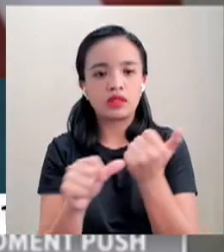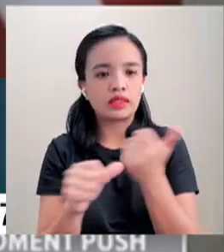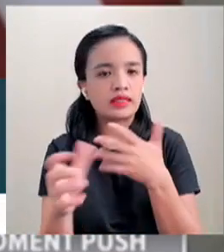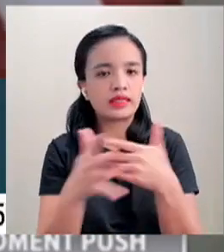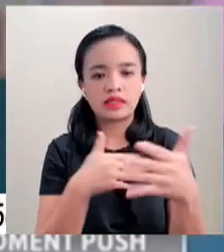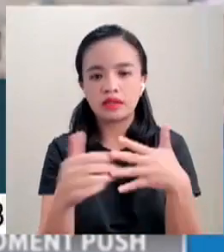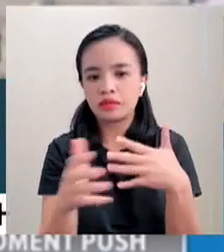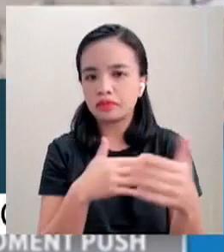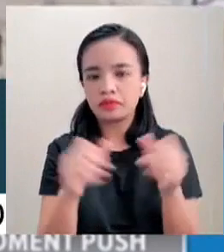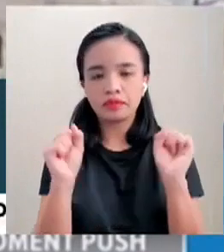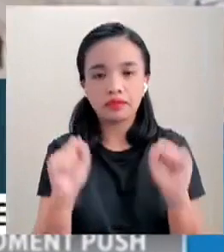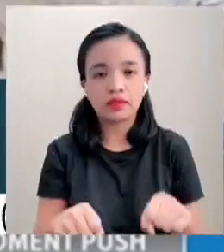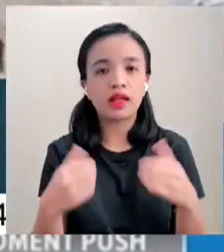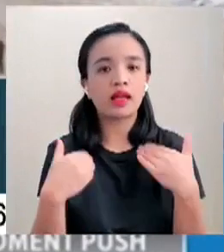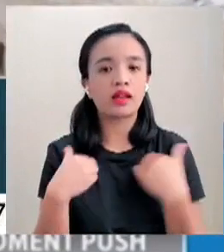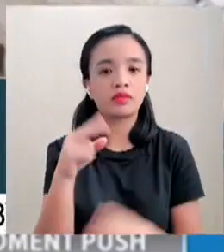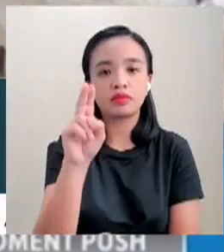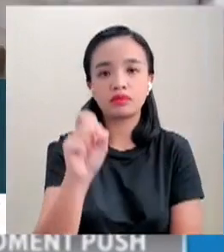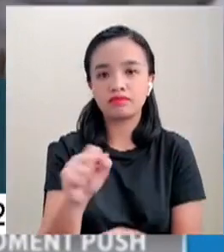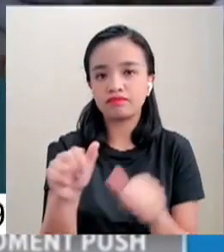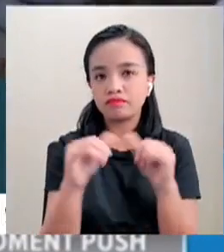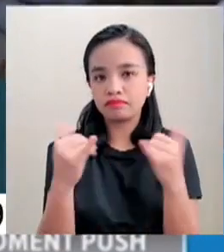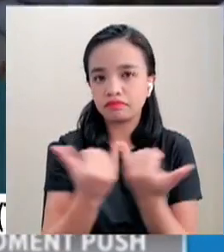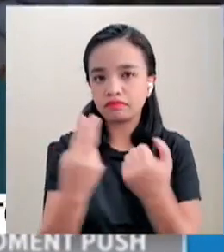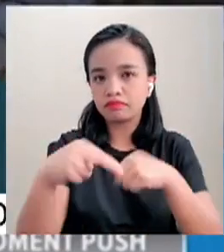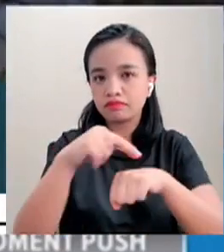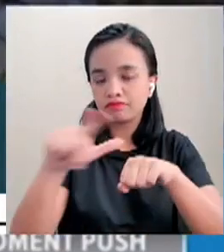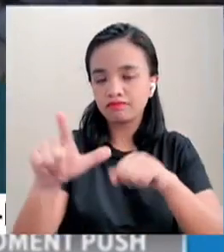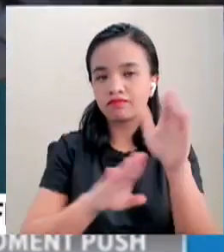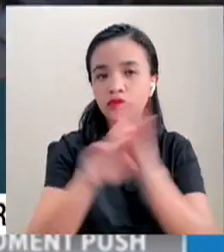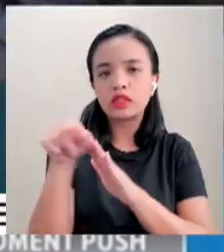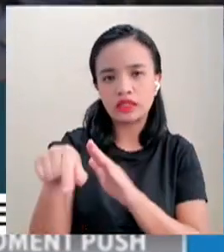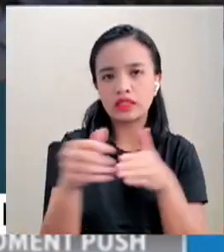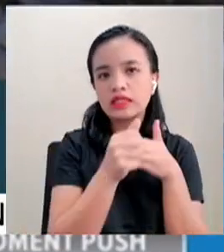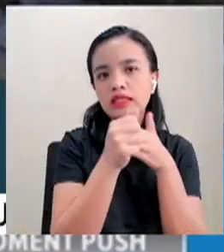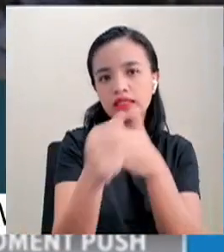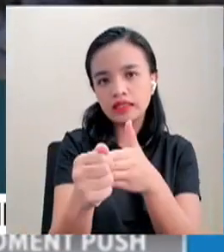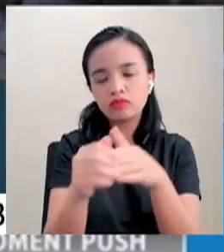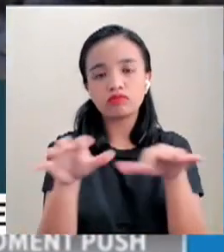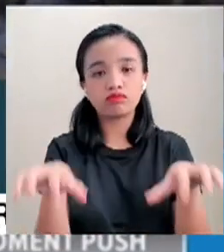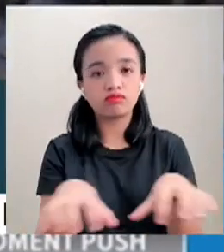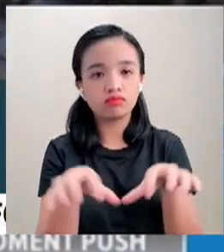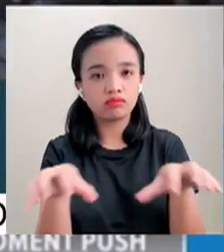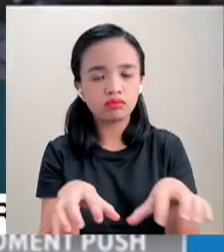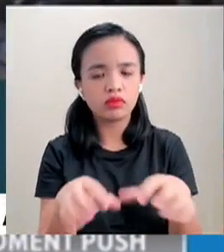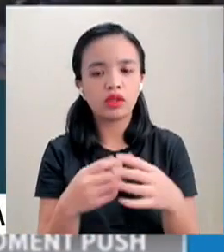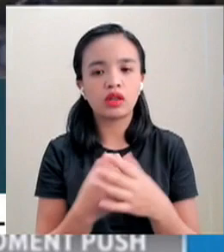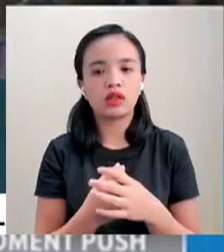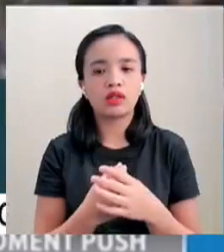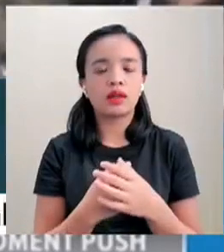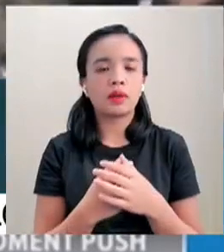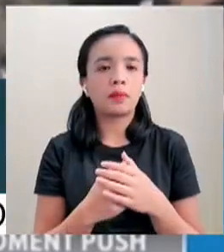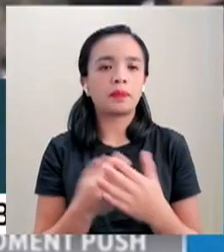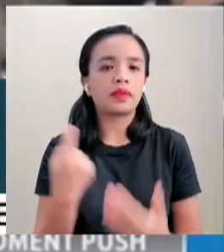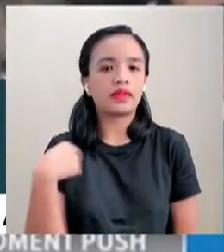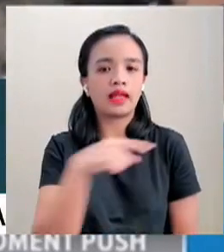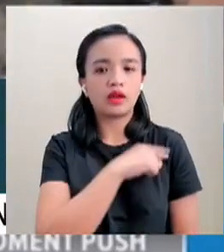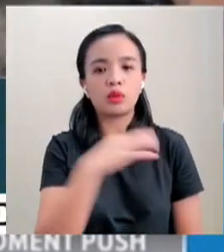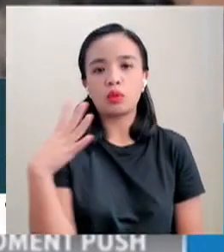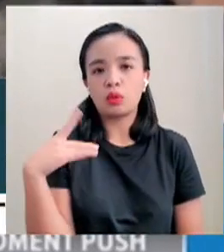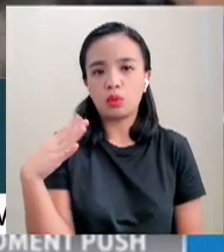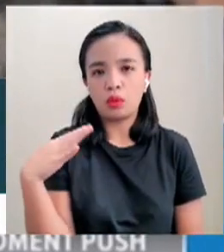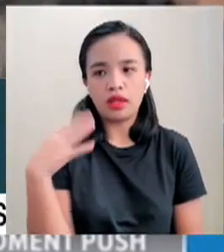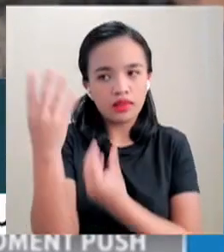the U.S. Agency for International Development, which takes the lead in our efforts, mobilizing, and we're waiting to hear from the Moroccan